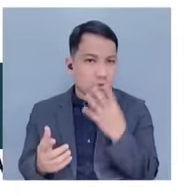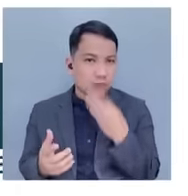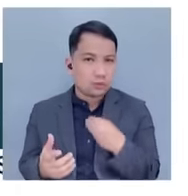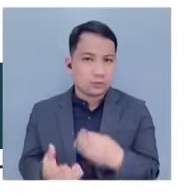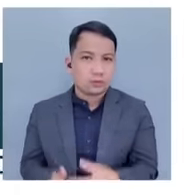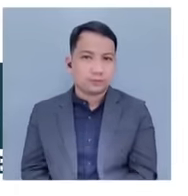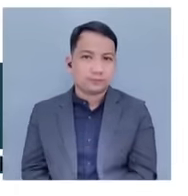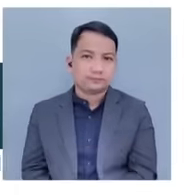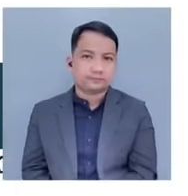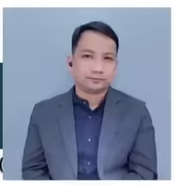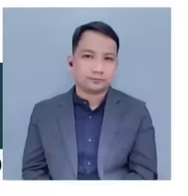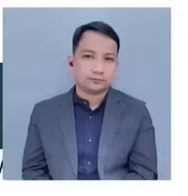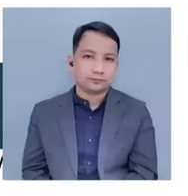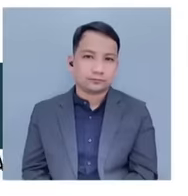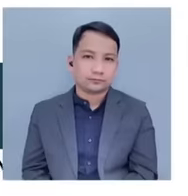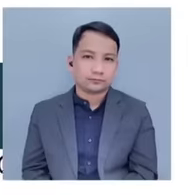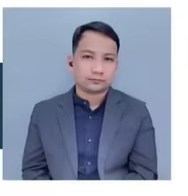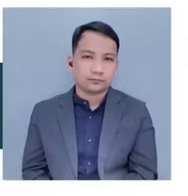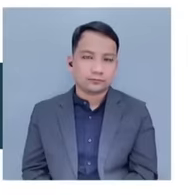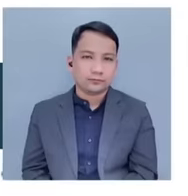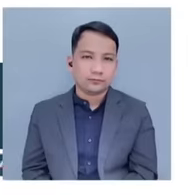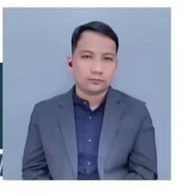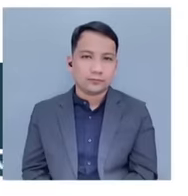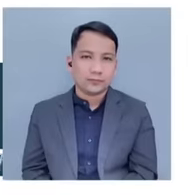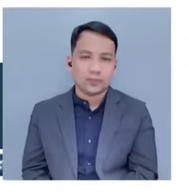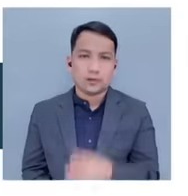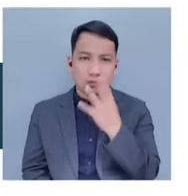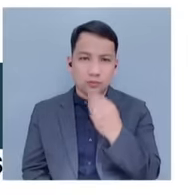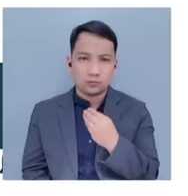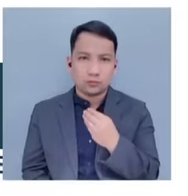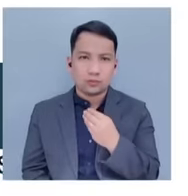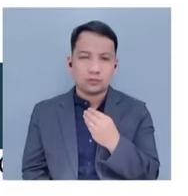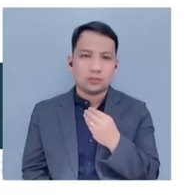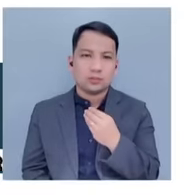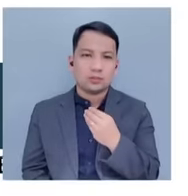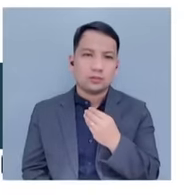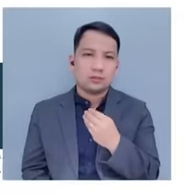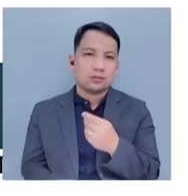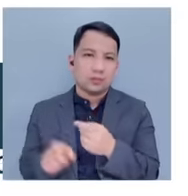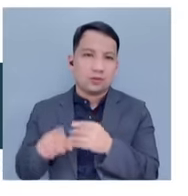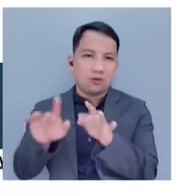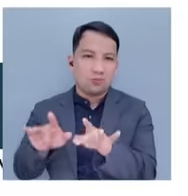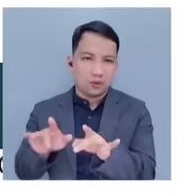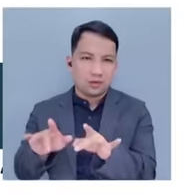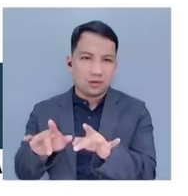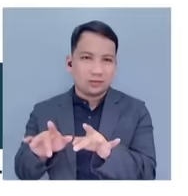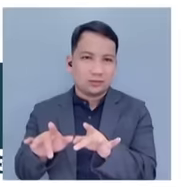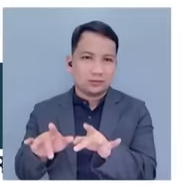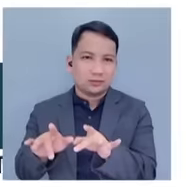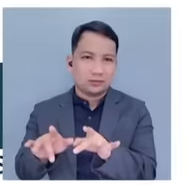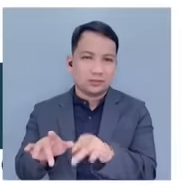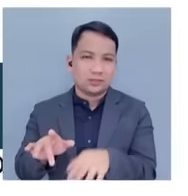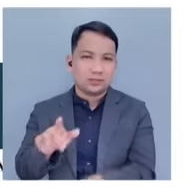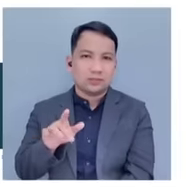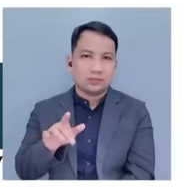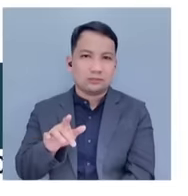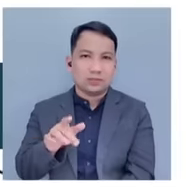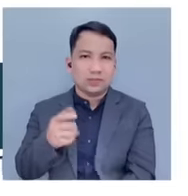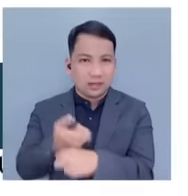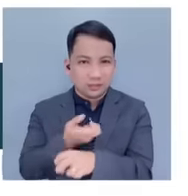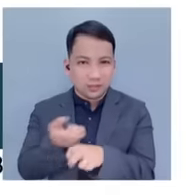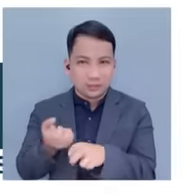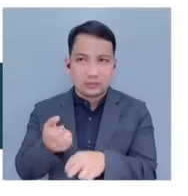You know, it's the Filipino people who stands to lose, no? Because we're just recovering from